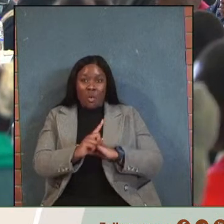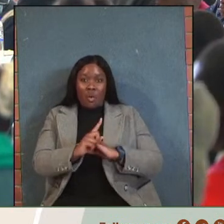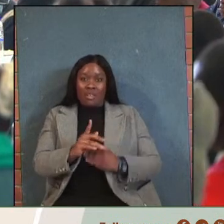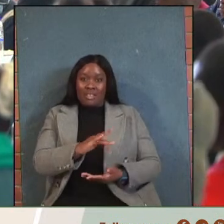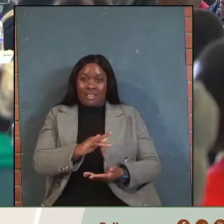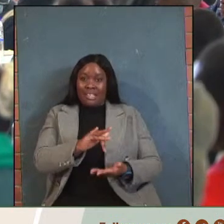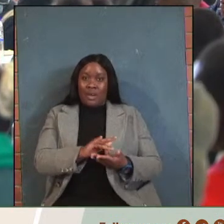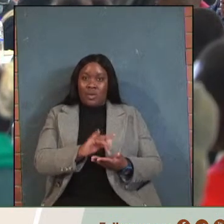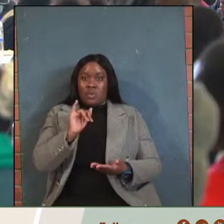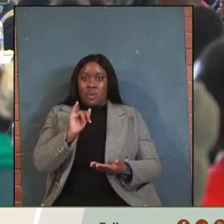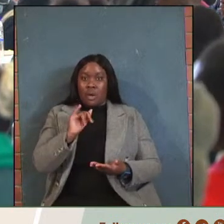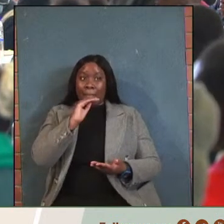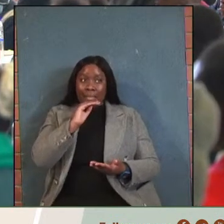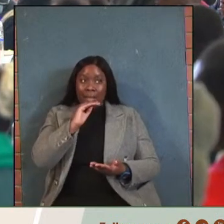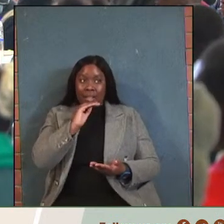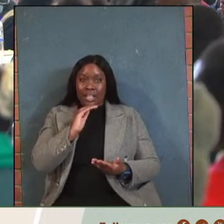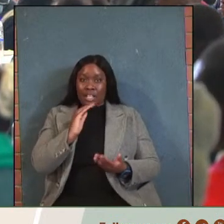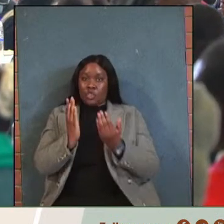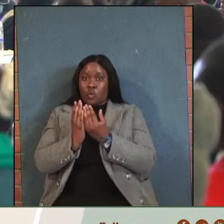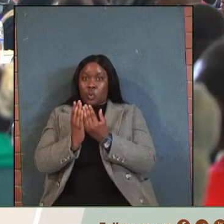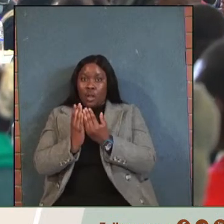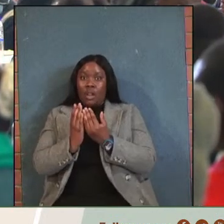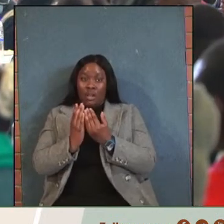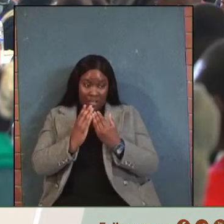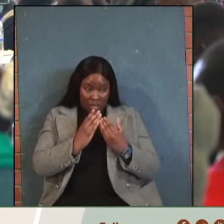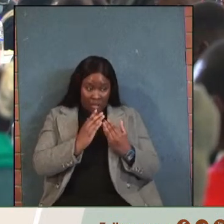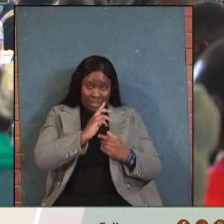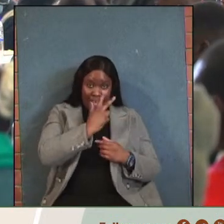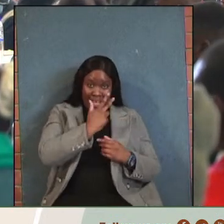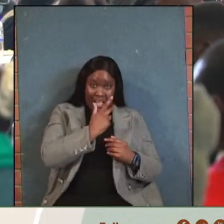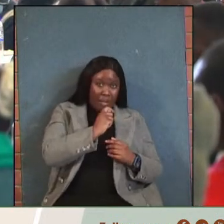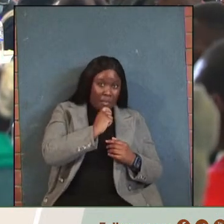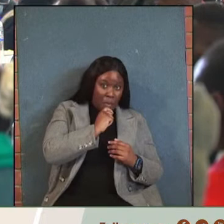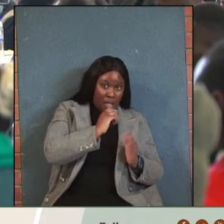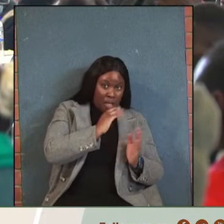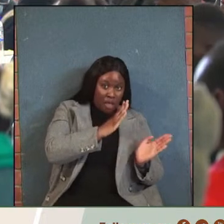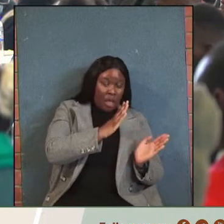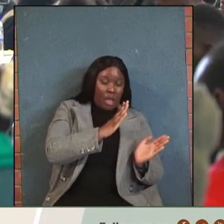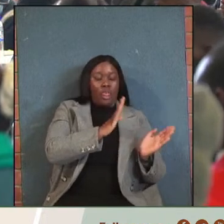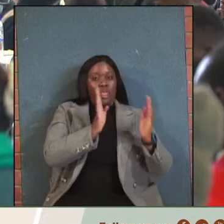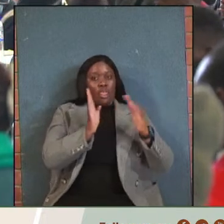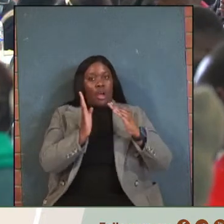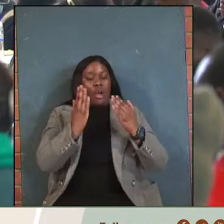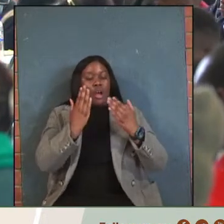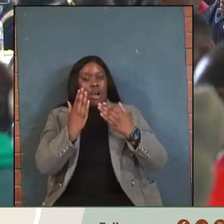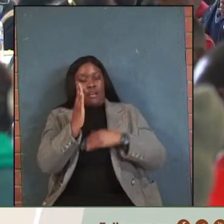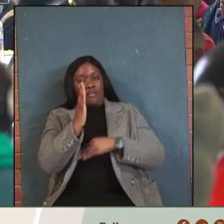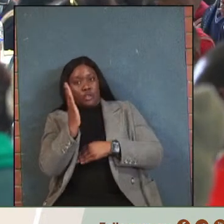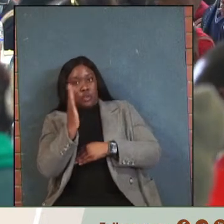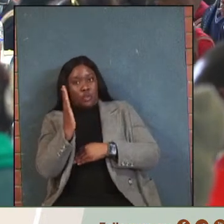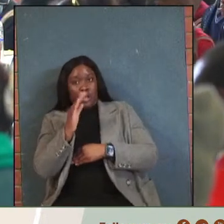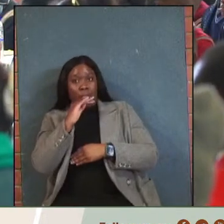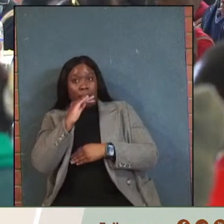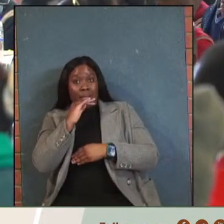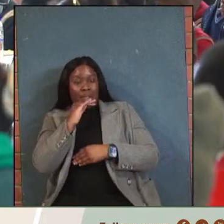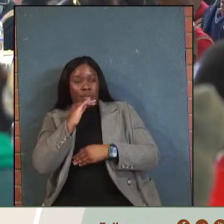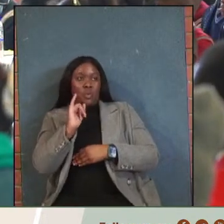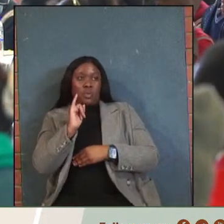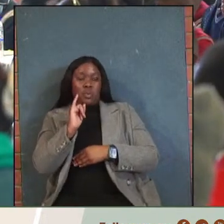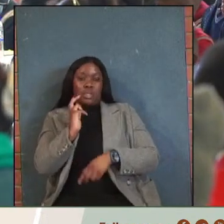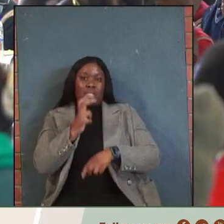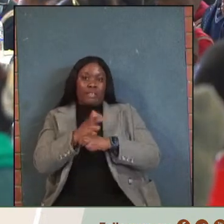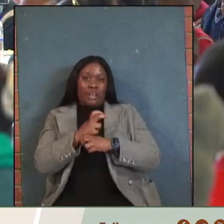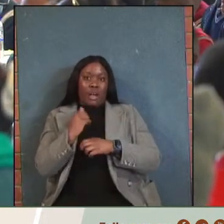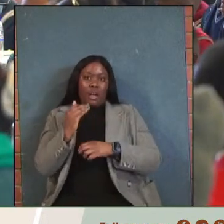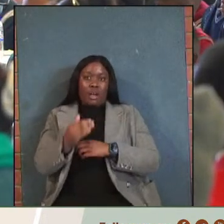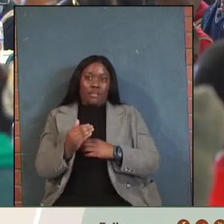means that you're attending school, two schools at one day. I mean, how are you going to be able to concentrate at another school, which is an